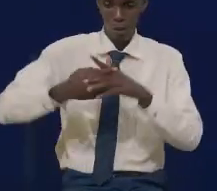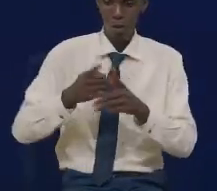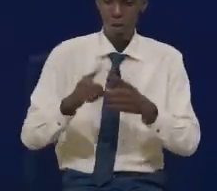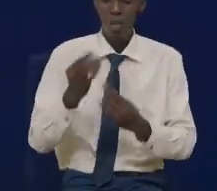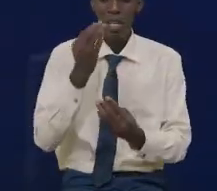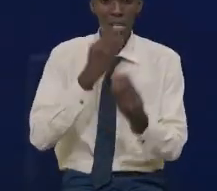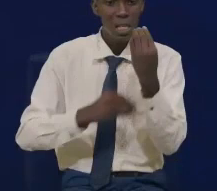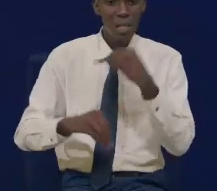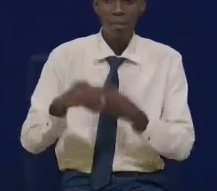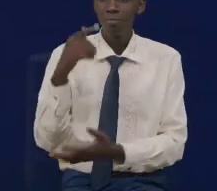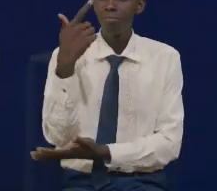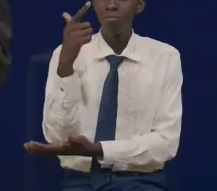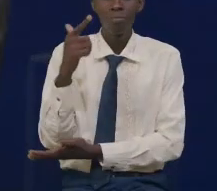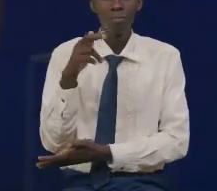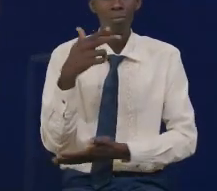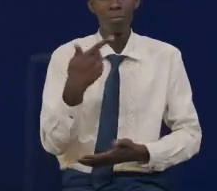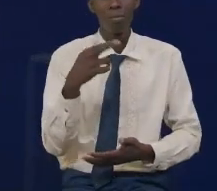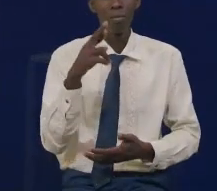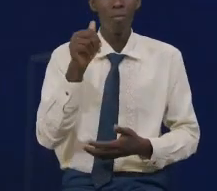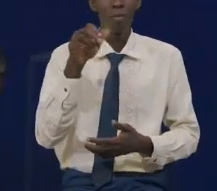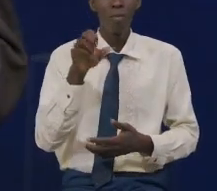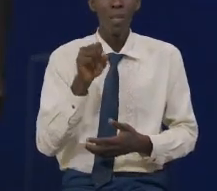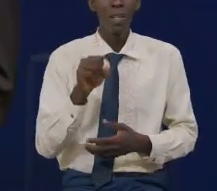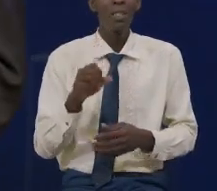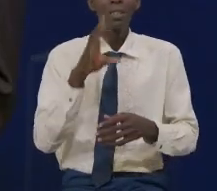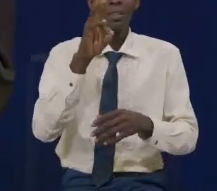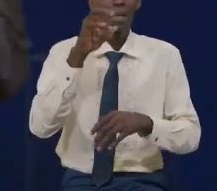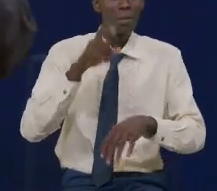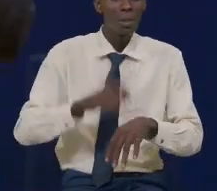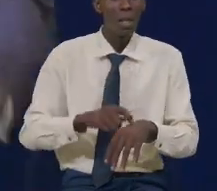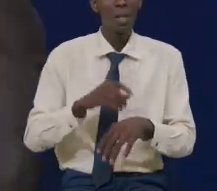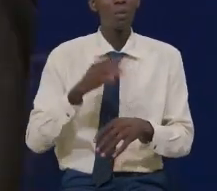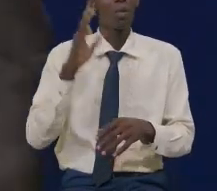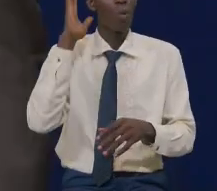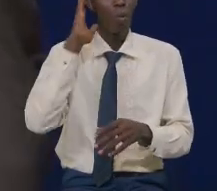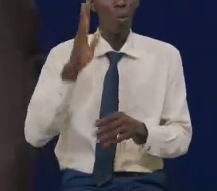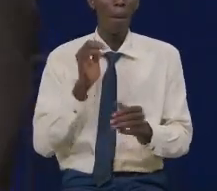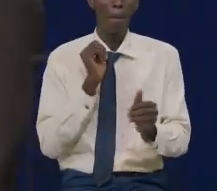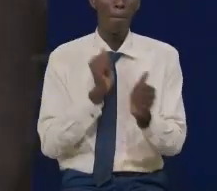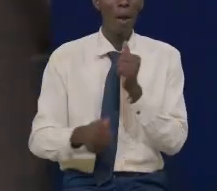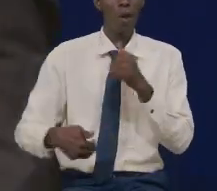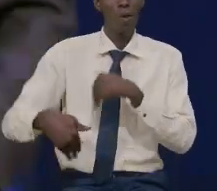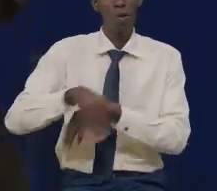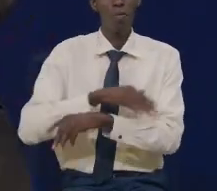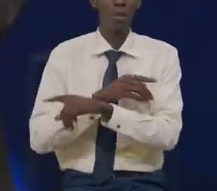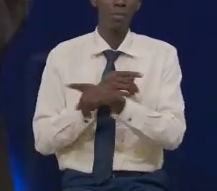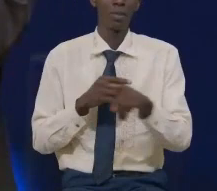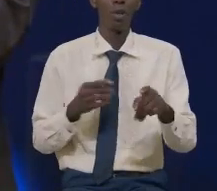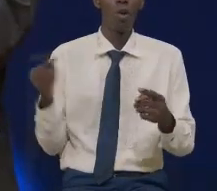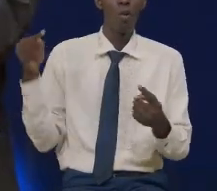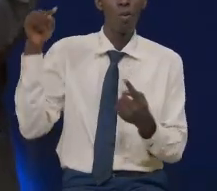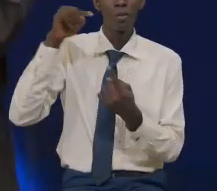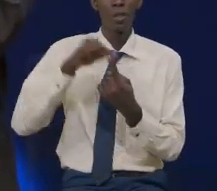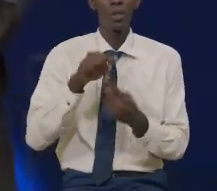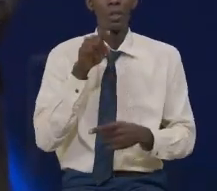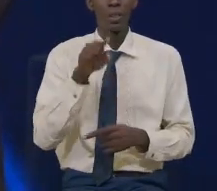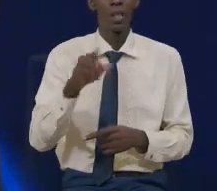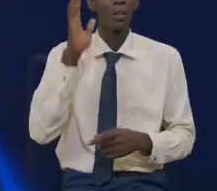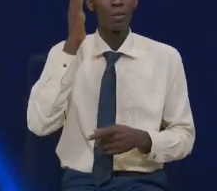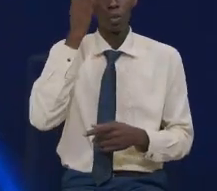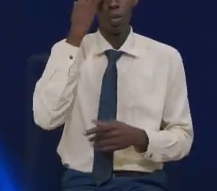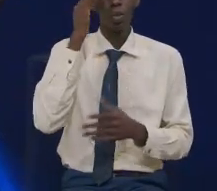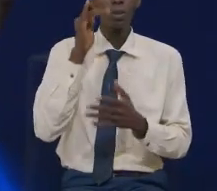as oxen, and seven times, seven periods shall pass over thee, until